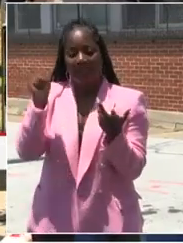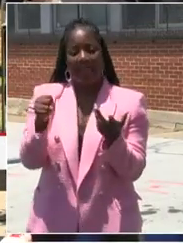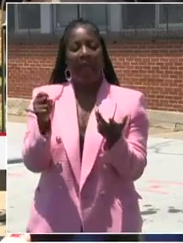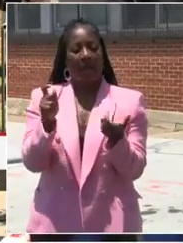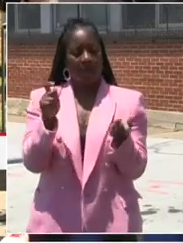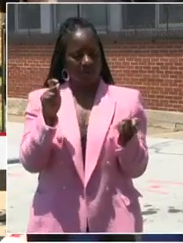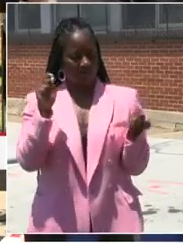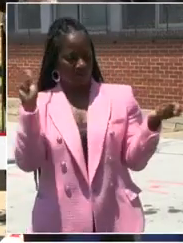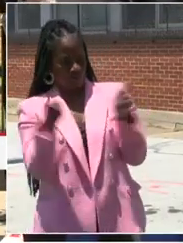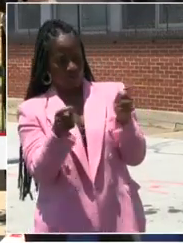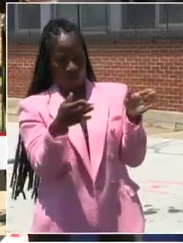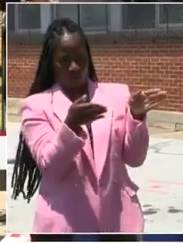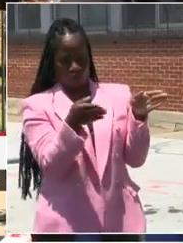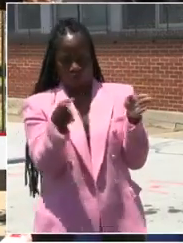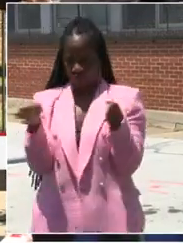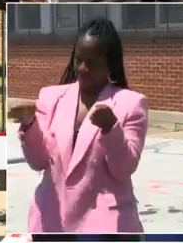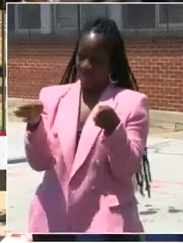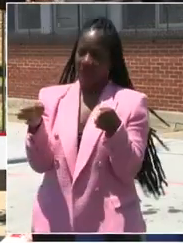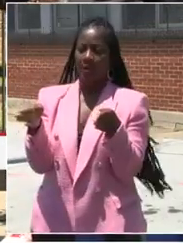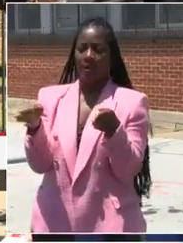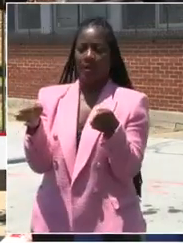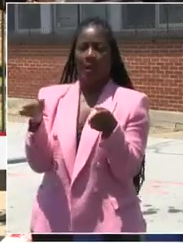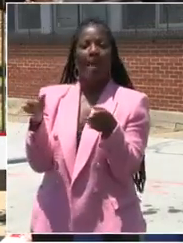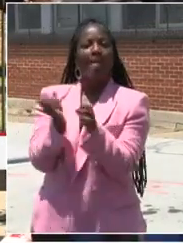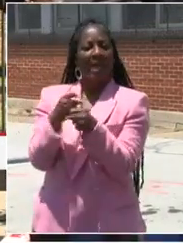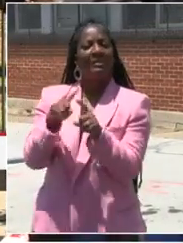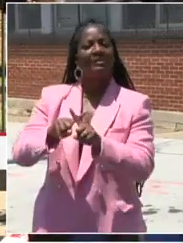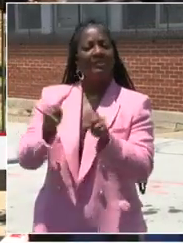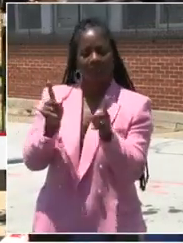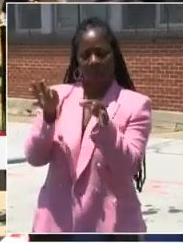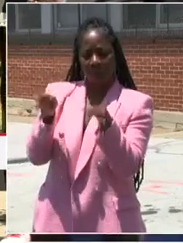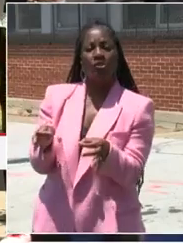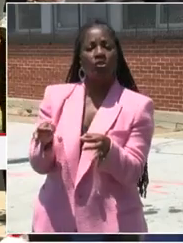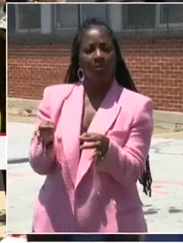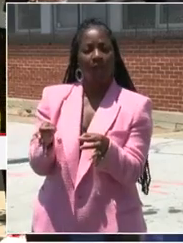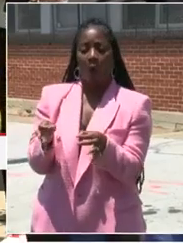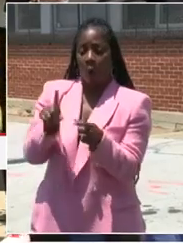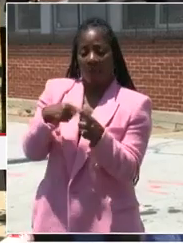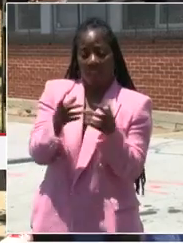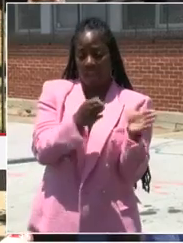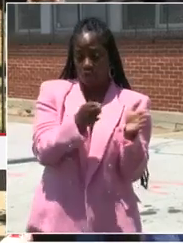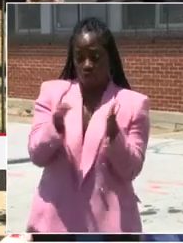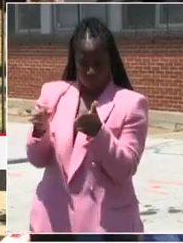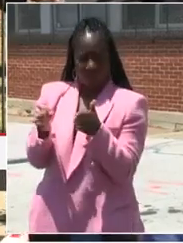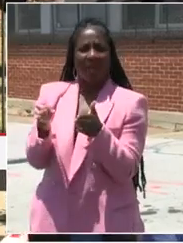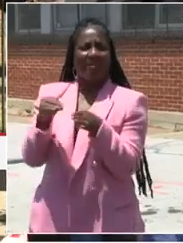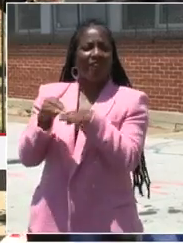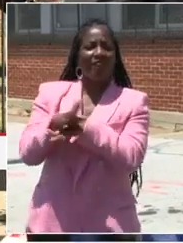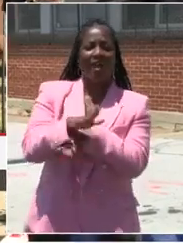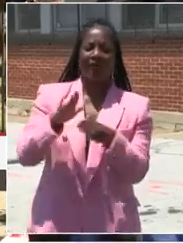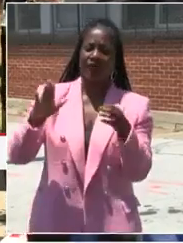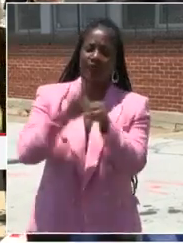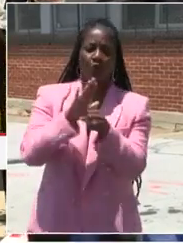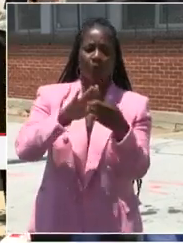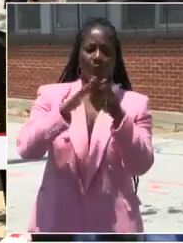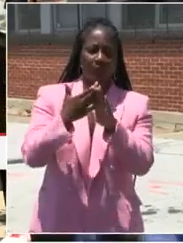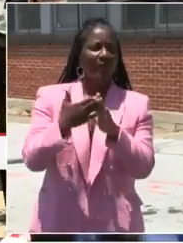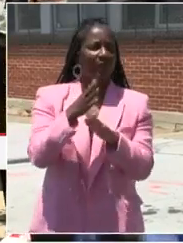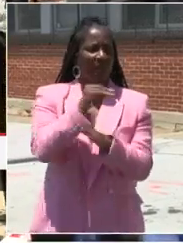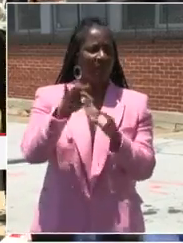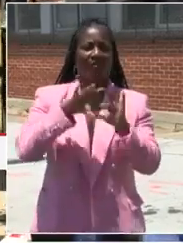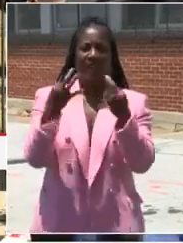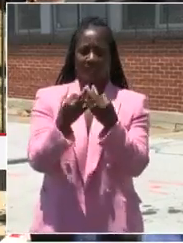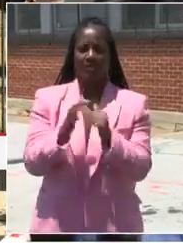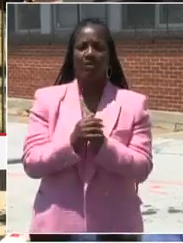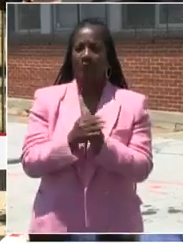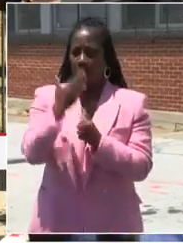different choices in their lives. But when they do, they also affect their family and whole communities. We know that